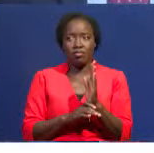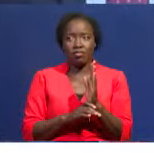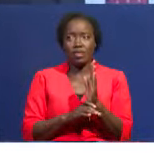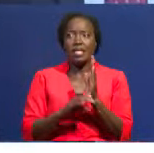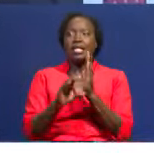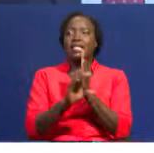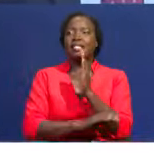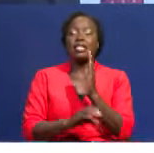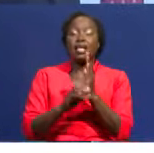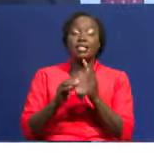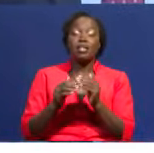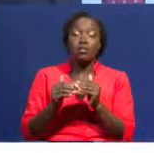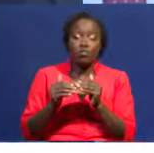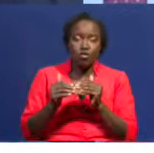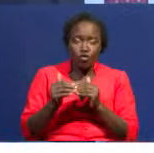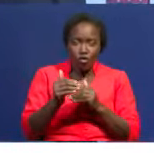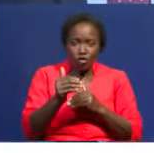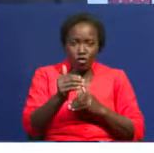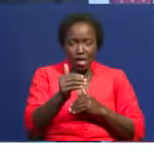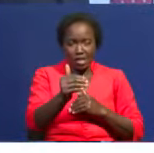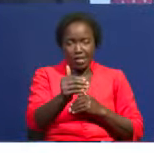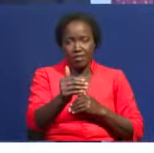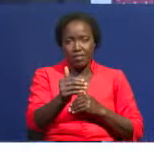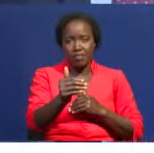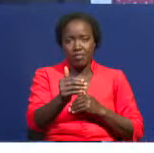the country to move forward.